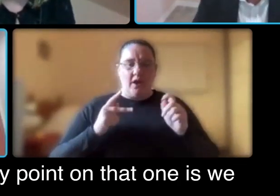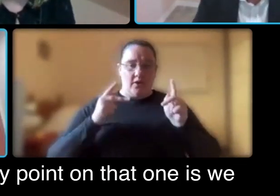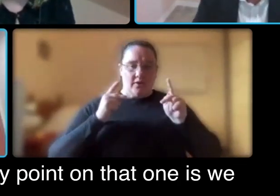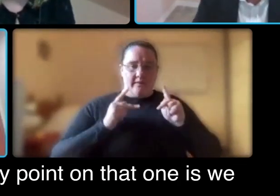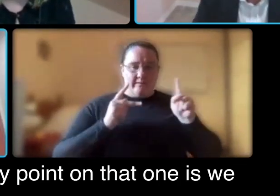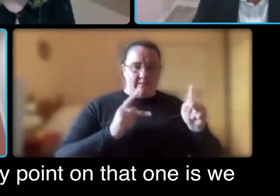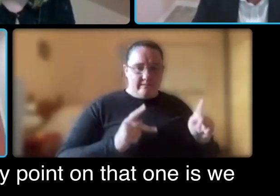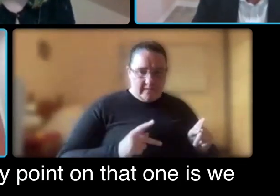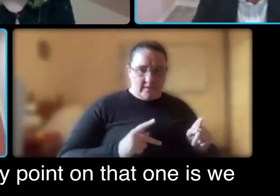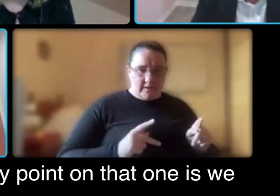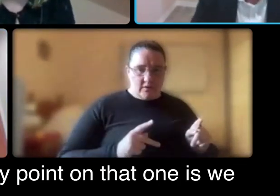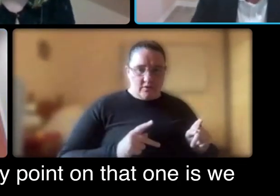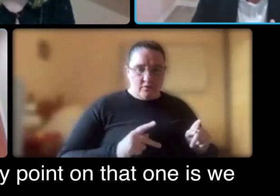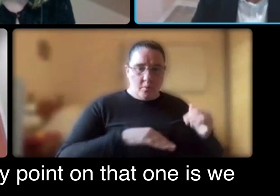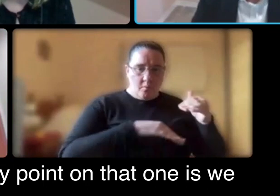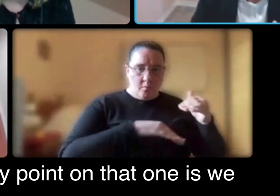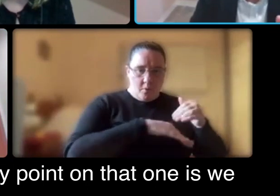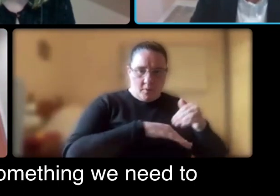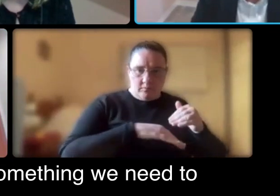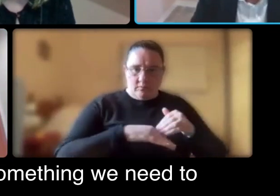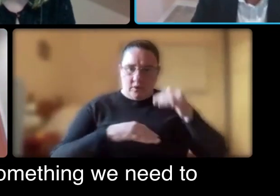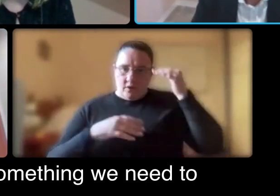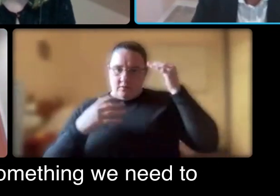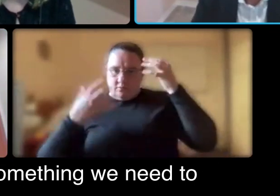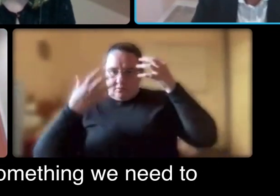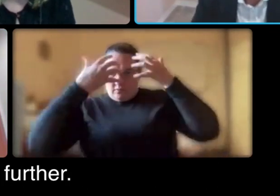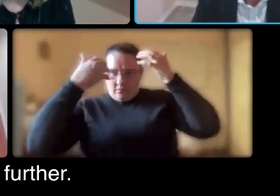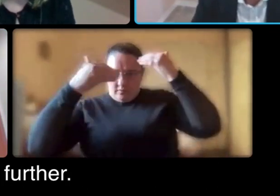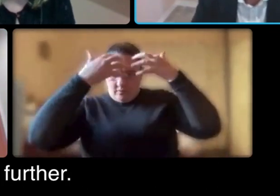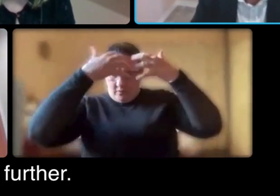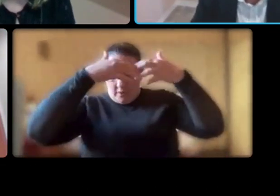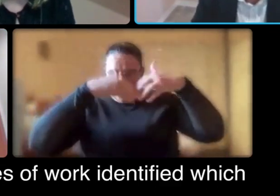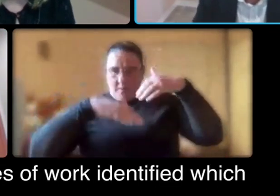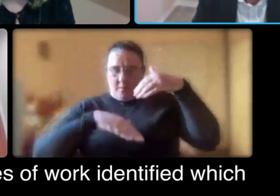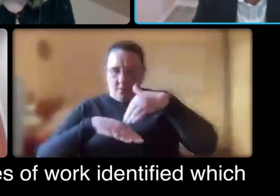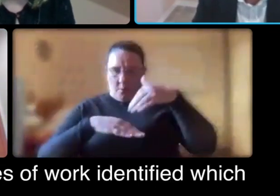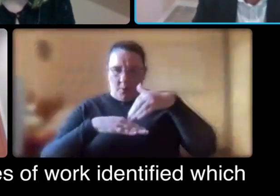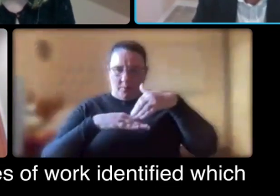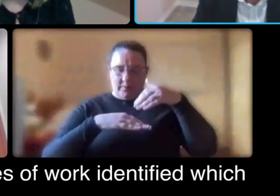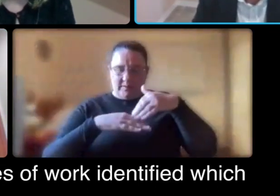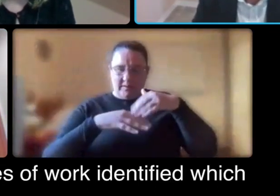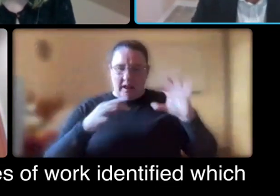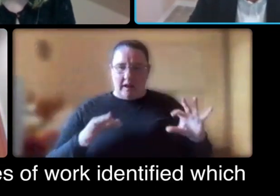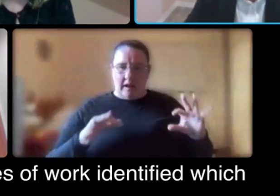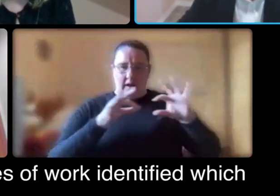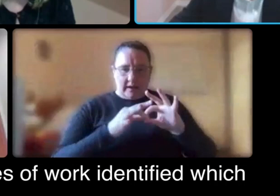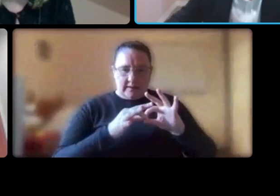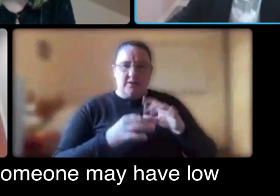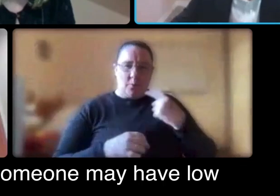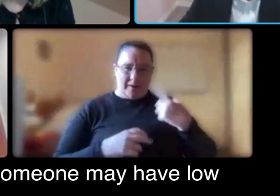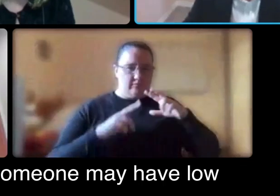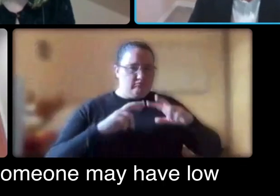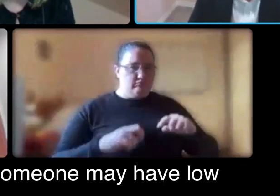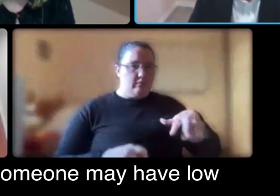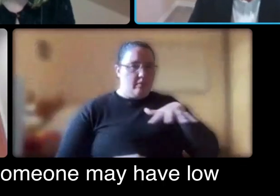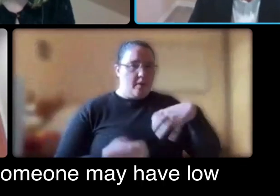And I guess what a point on that one is, we would agree that's something we need to explore further. That was one of the pieces of work identified, which was